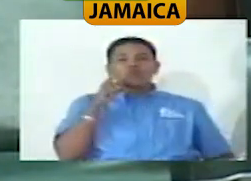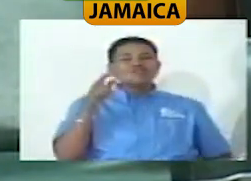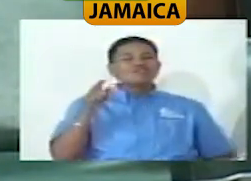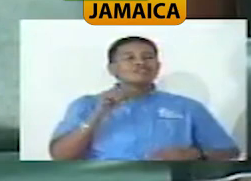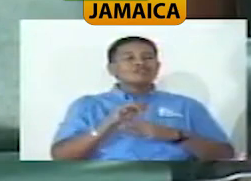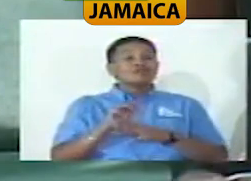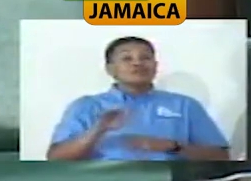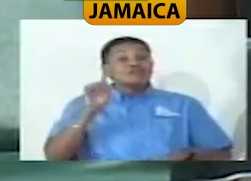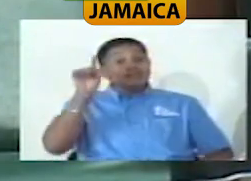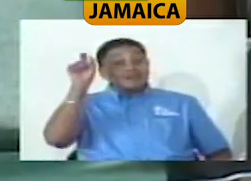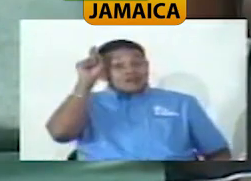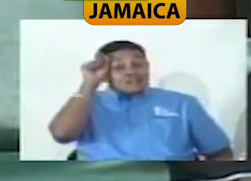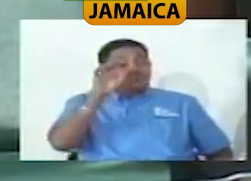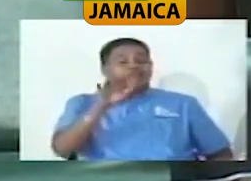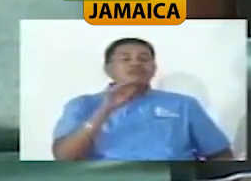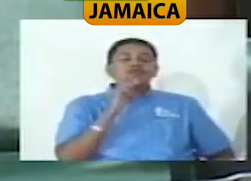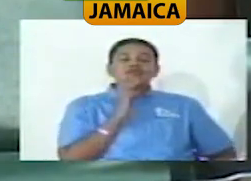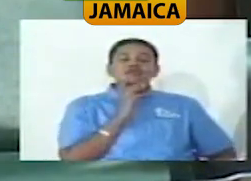but in order to